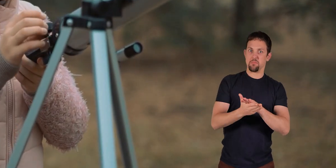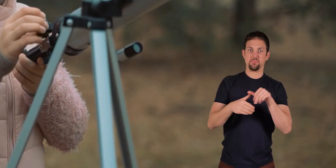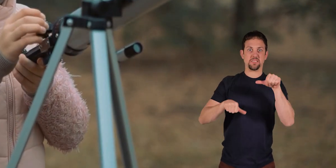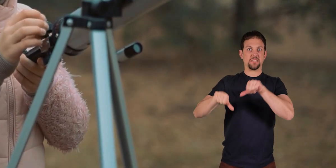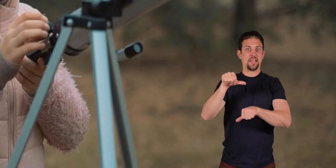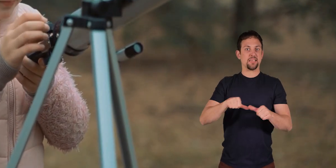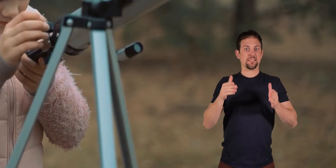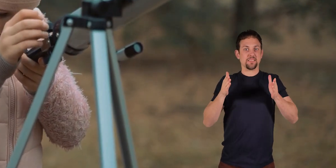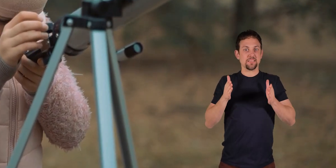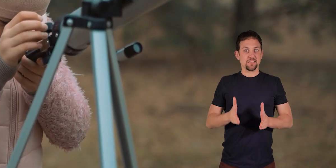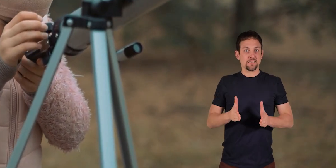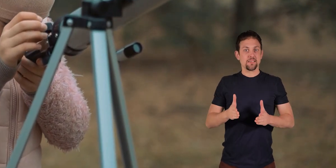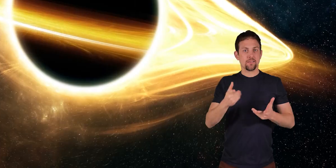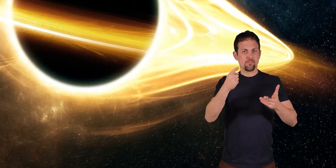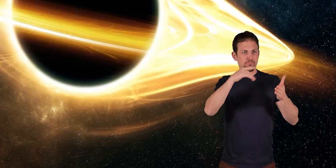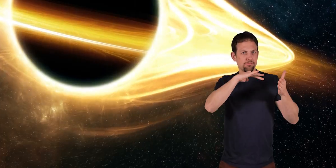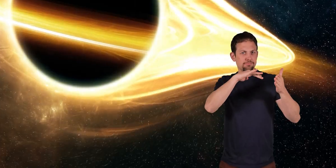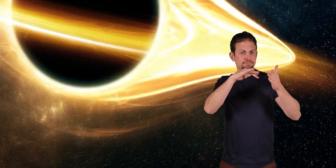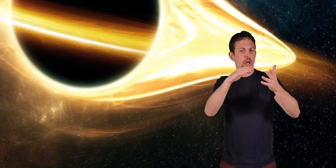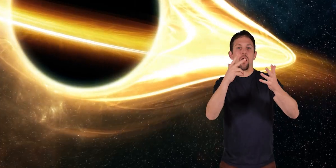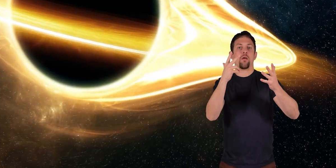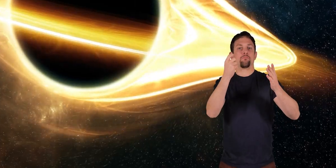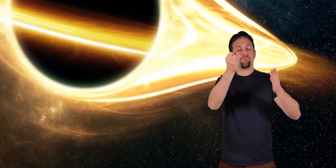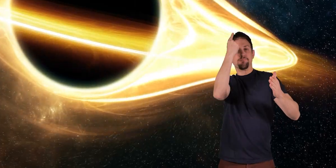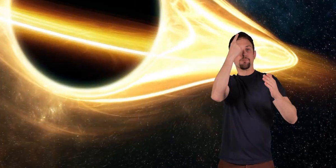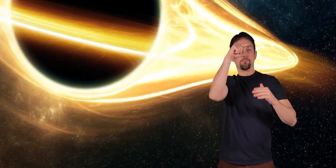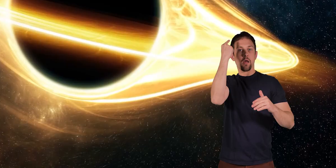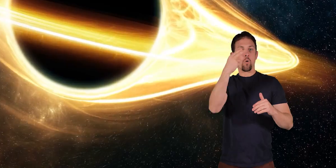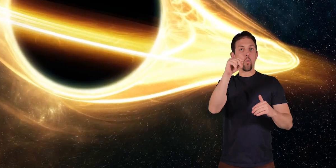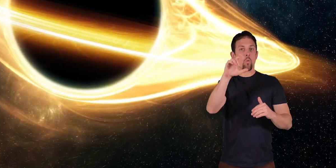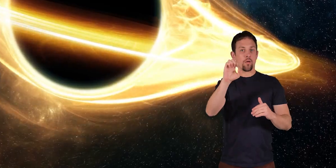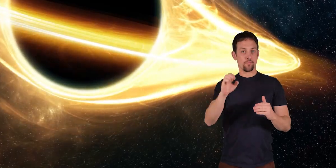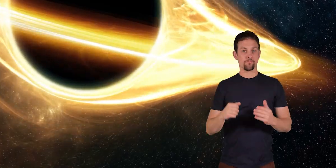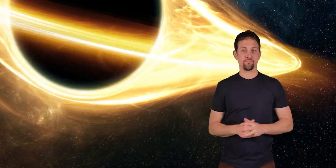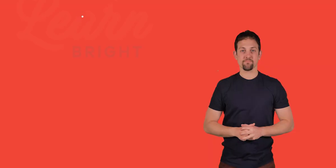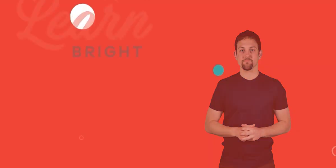you will become a scientist who makes a black hole breakthrough.